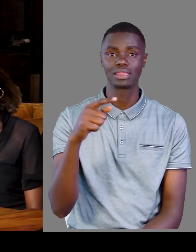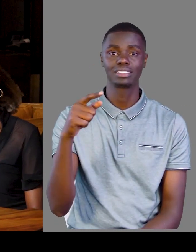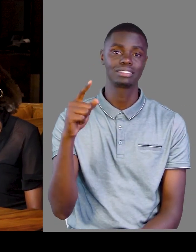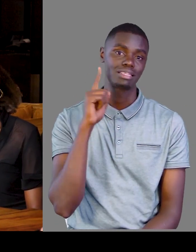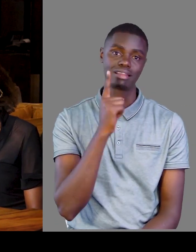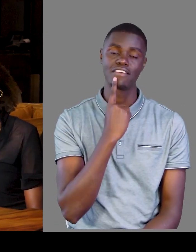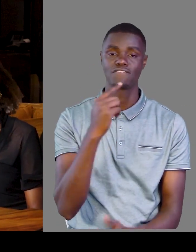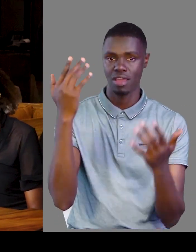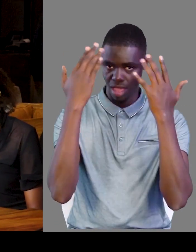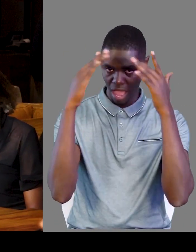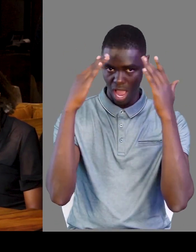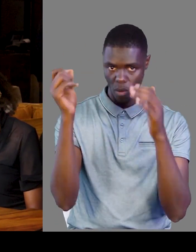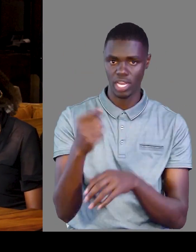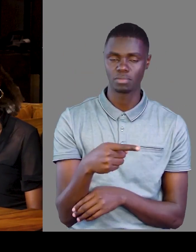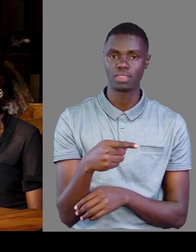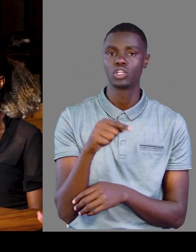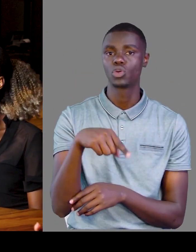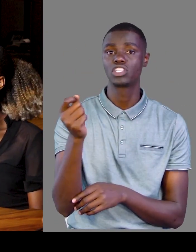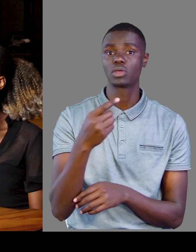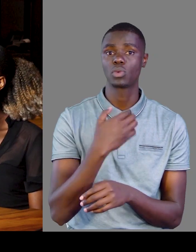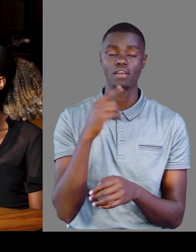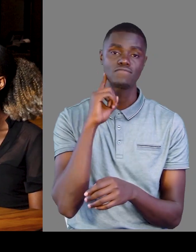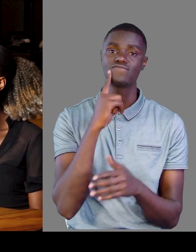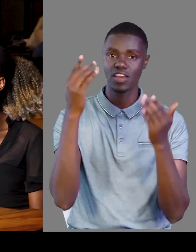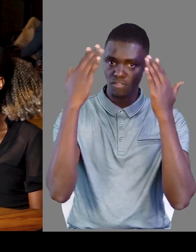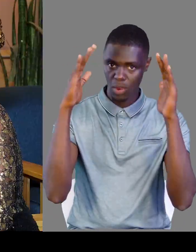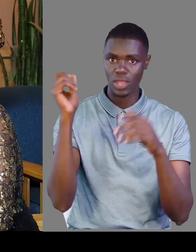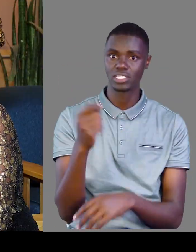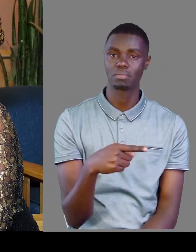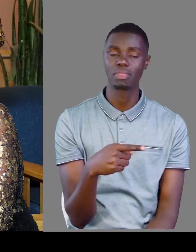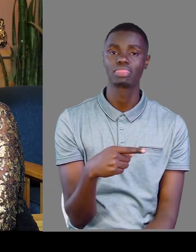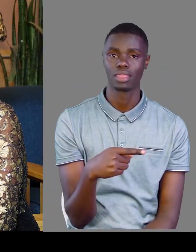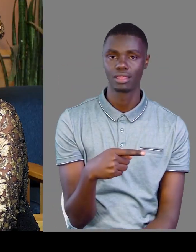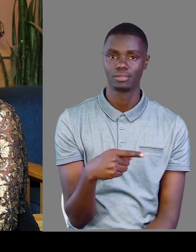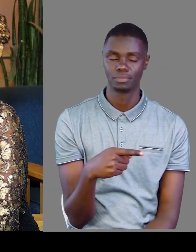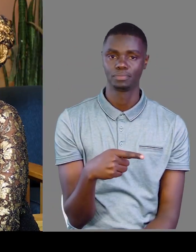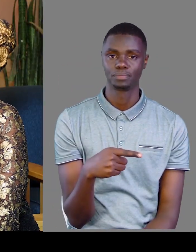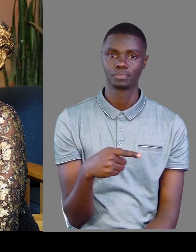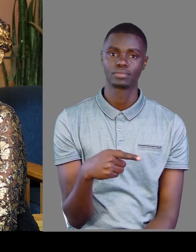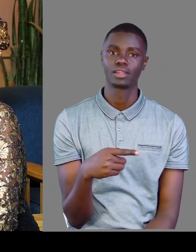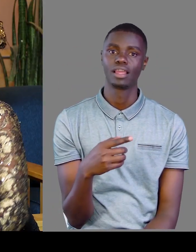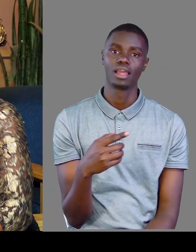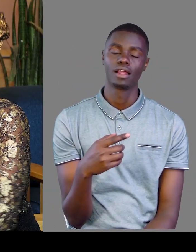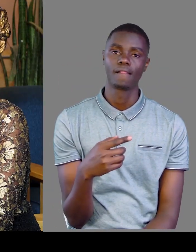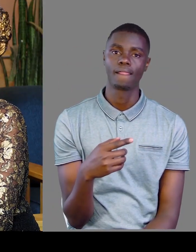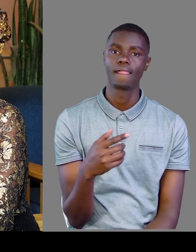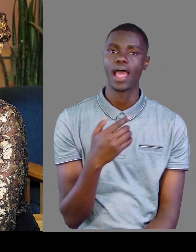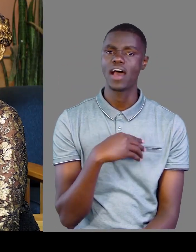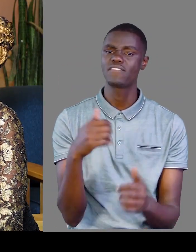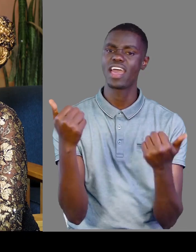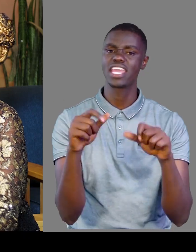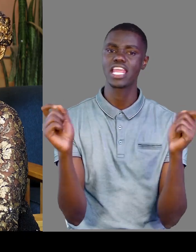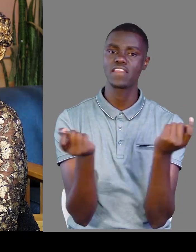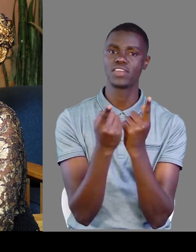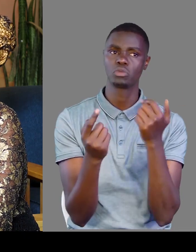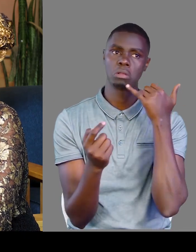Deaf Awareness Month. So this month we have Deaf Awareness Month. For the deaf. So if there's any events,